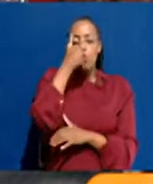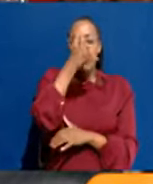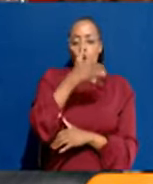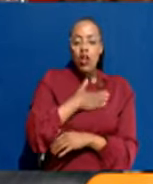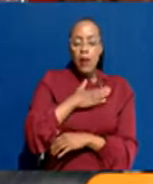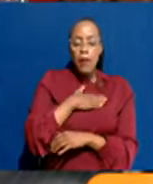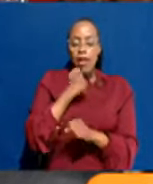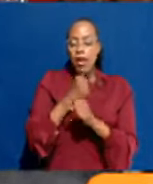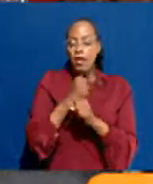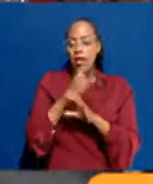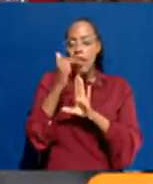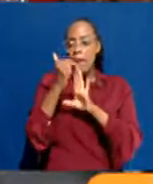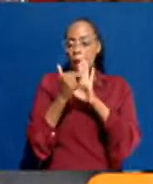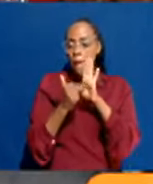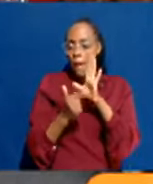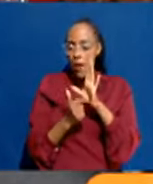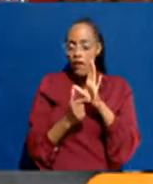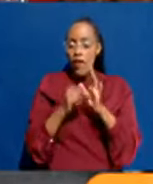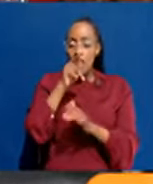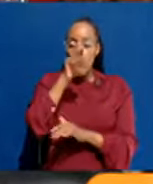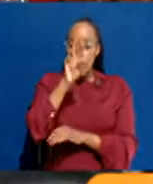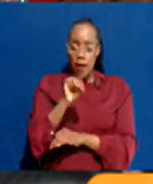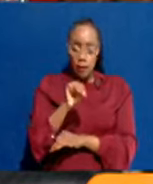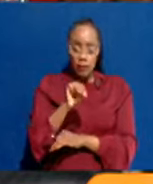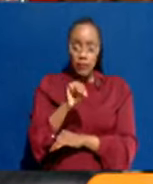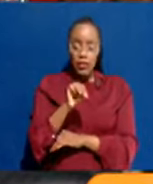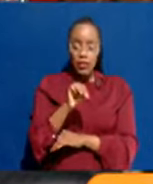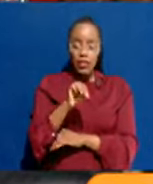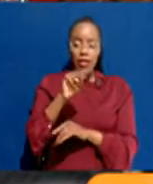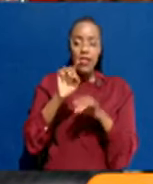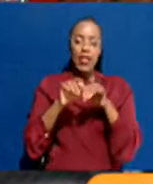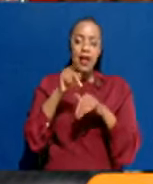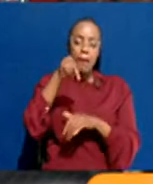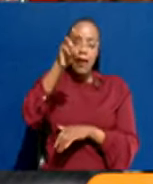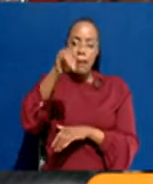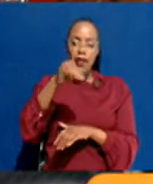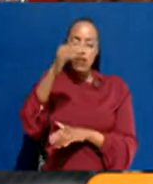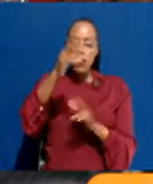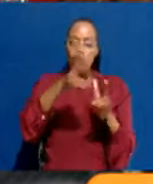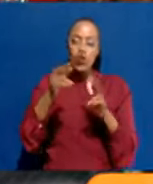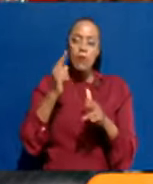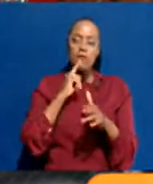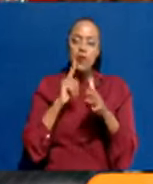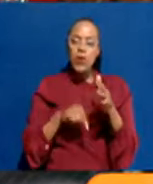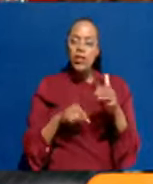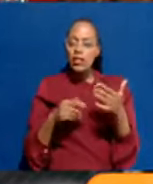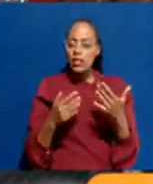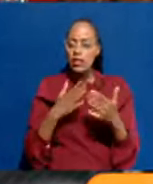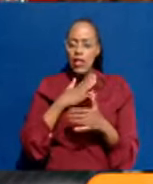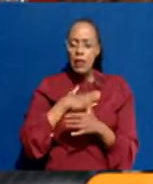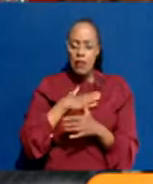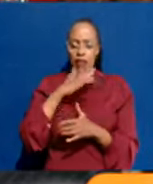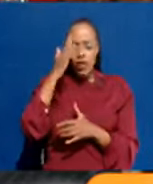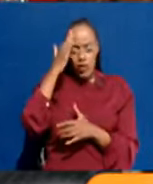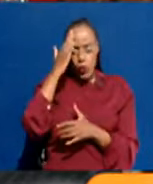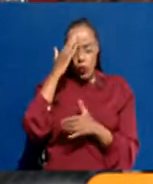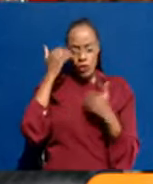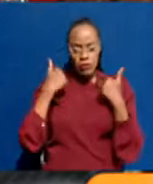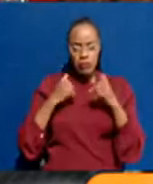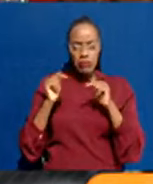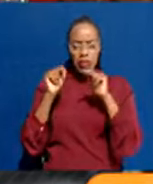have you. And, well, the prime minister is, I normally would tell him, you know, prime minister, I'm not